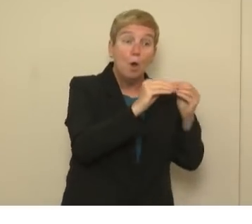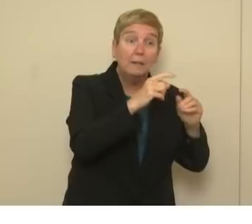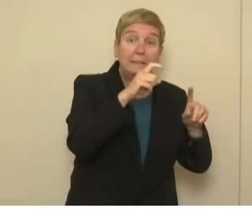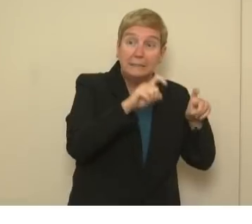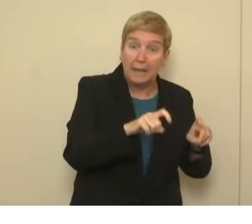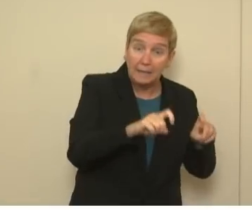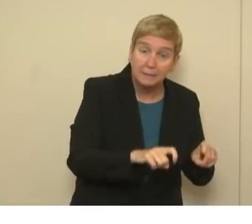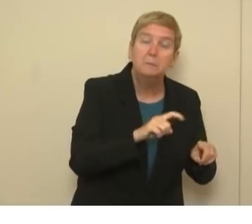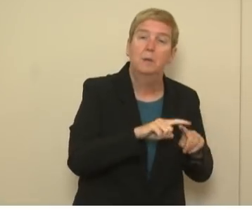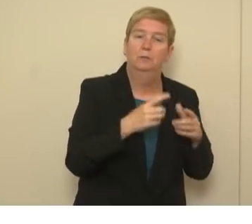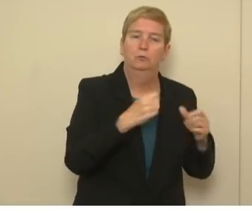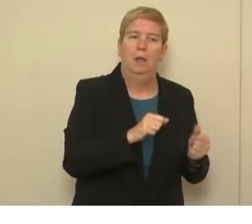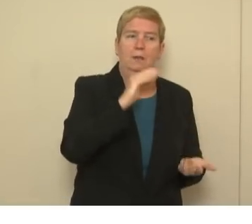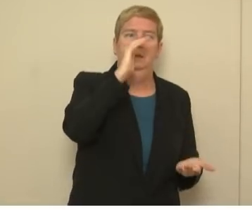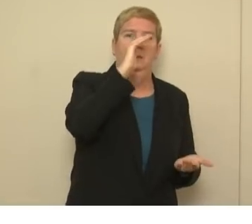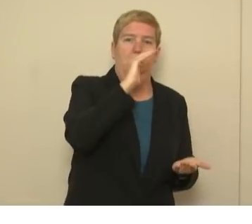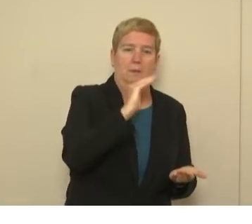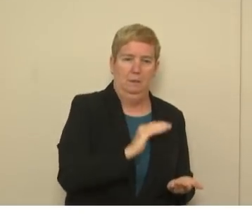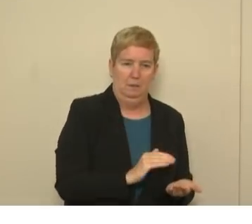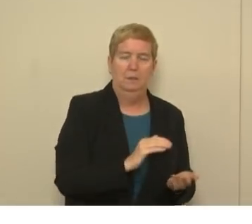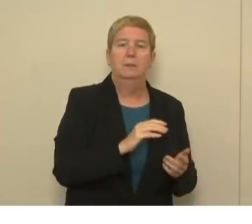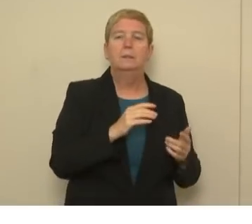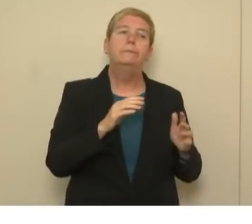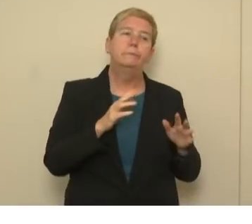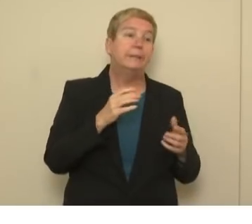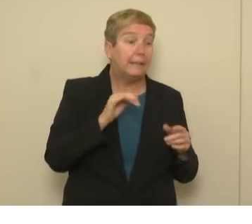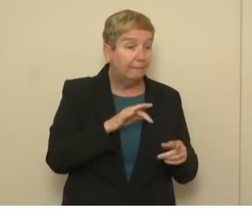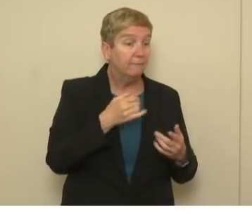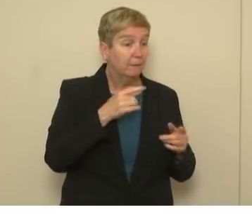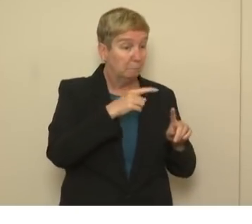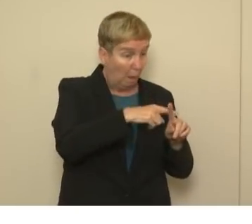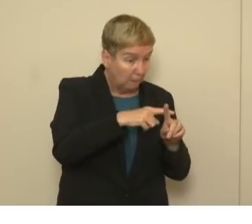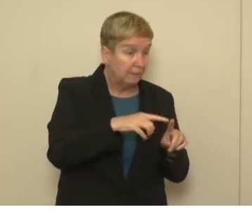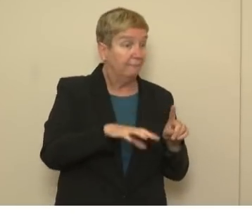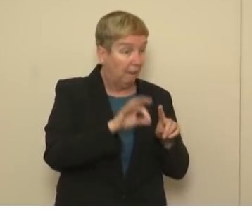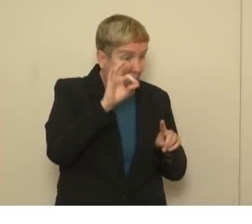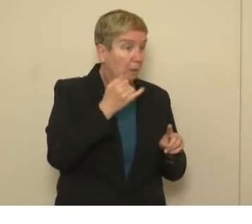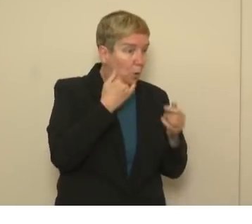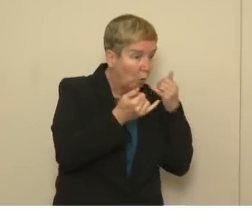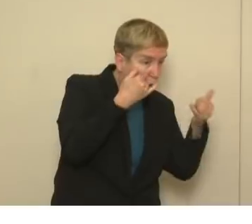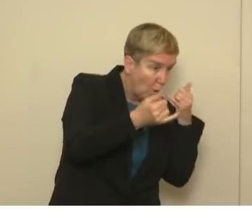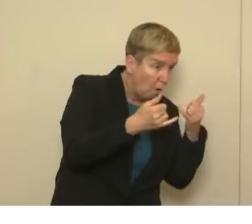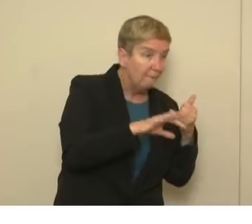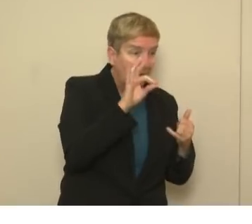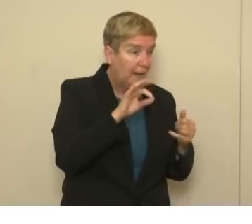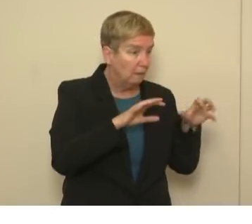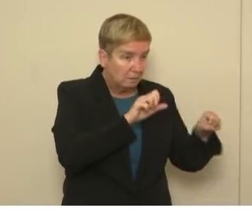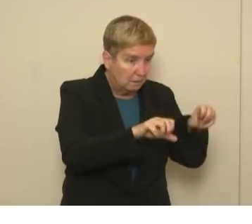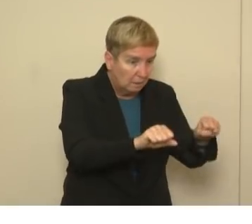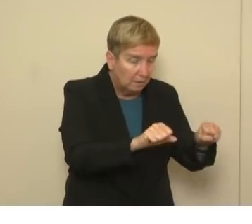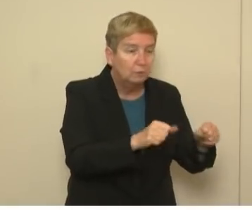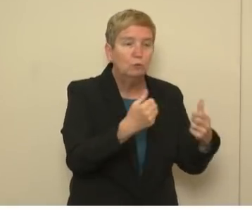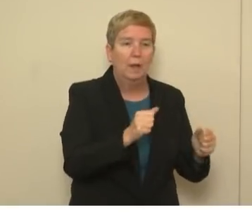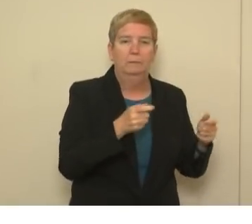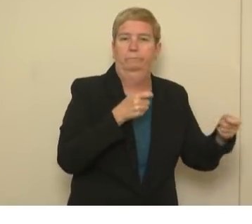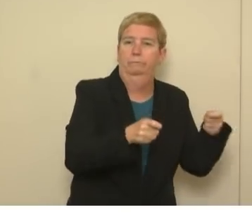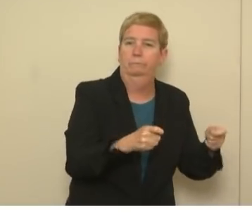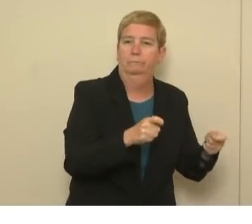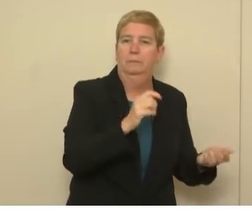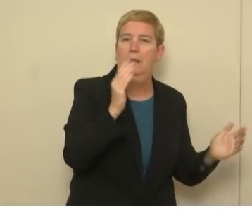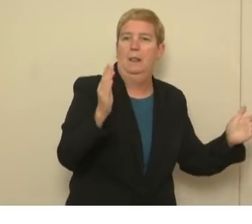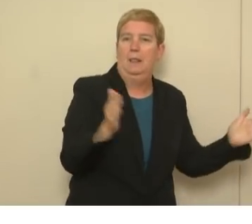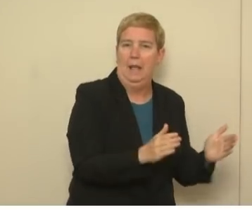more cases so that we can contact those people and isolate them and find out who their contacts are and contact